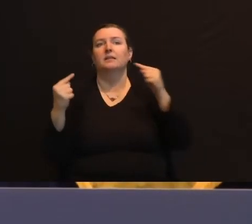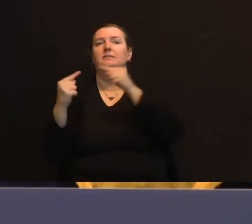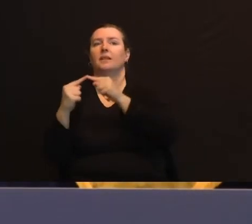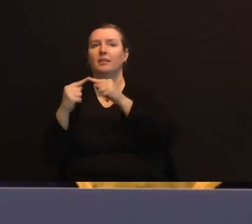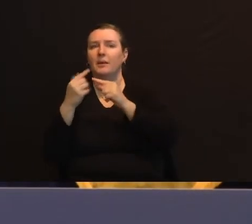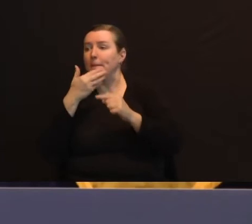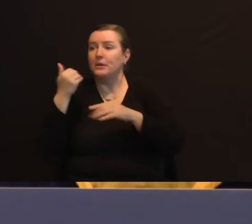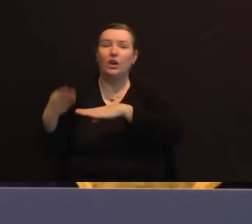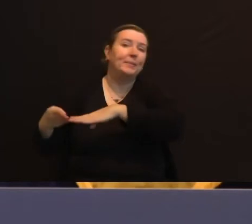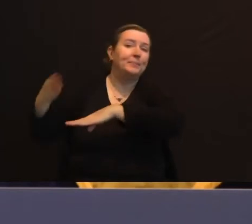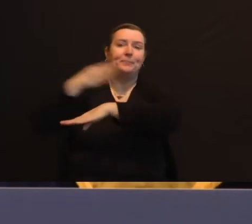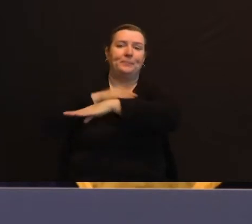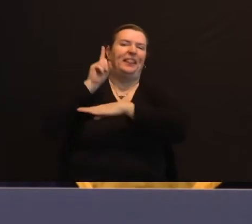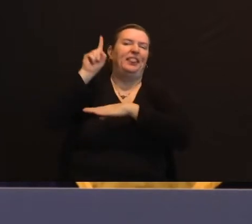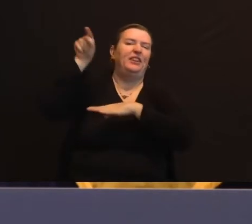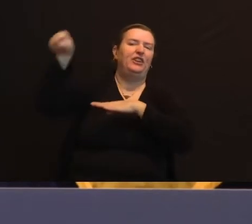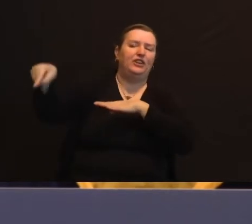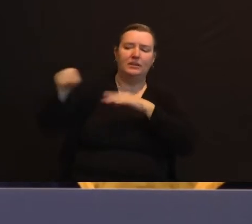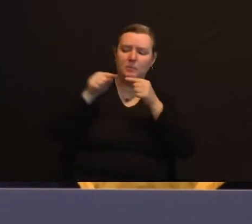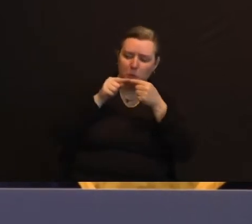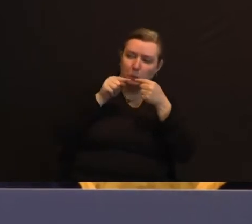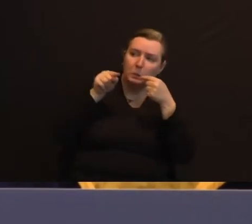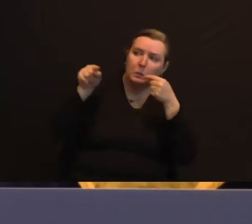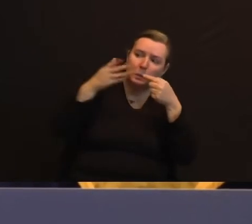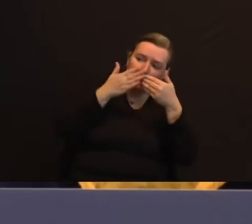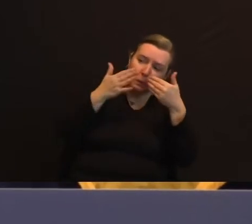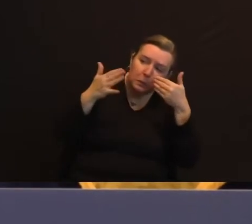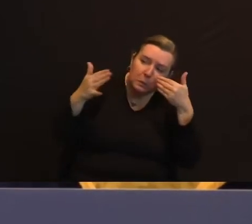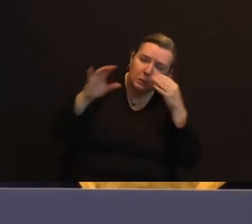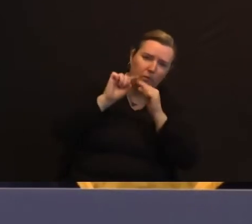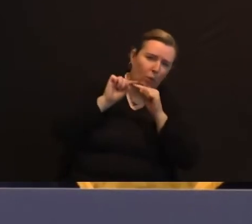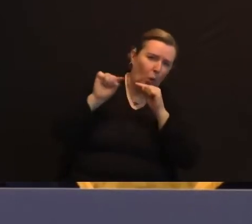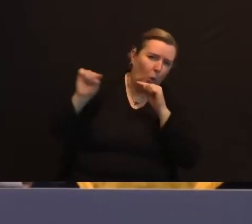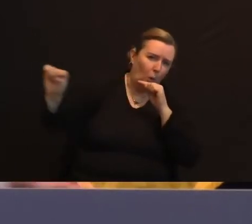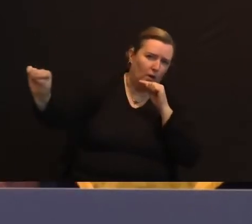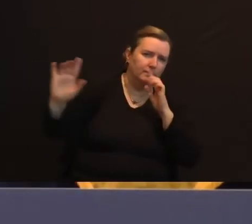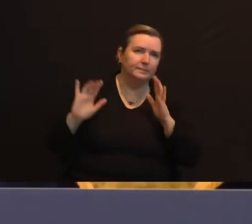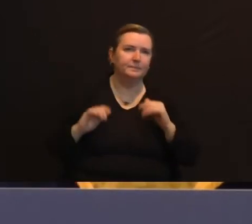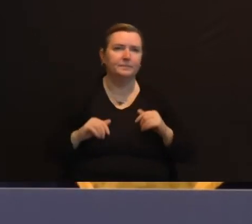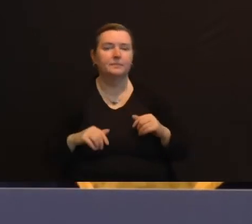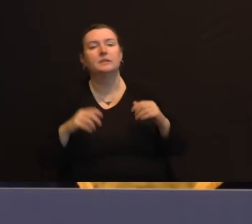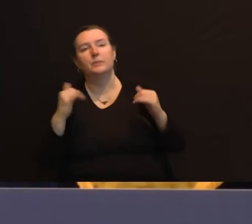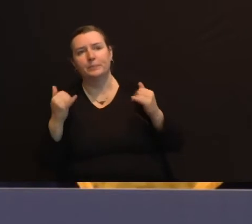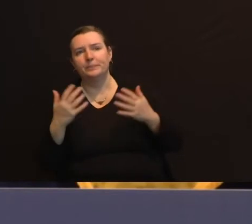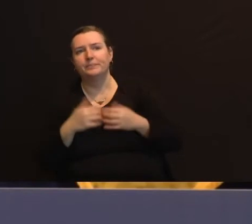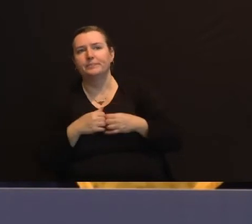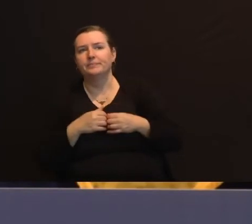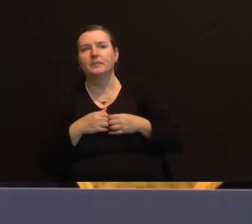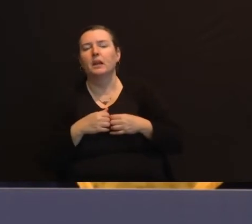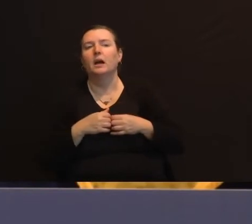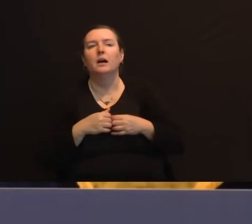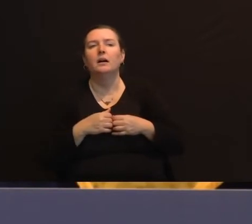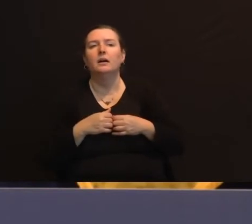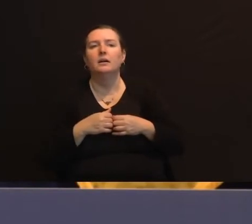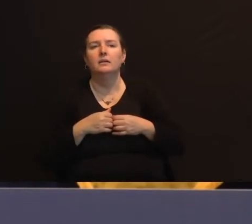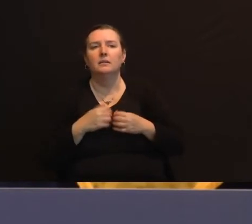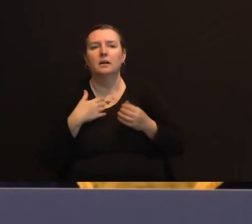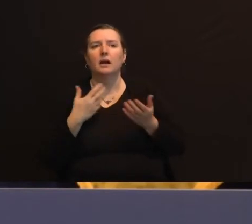which is not that far forward. I applaud, by the way, I wanted to say this earlier, so I want to ask forgiveness from my colleagues